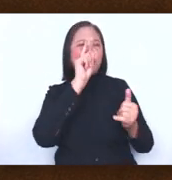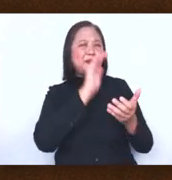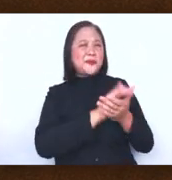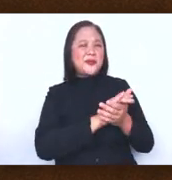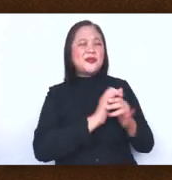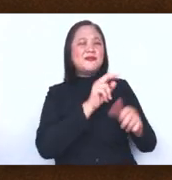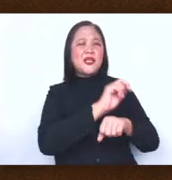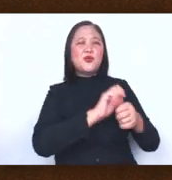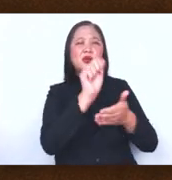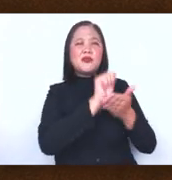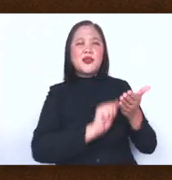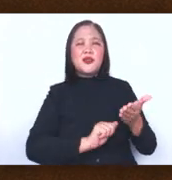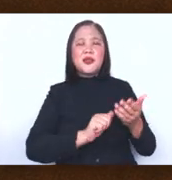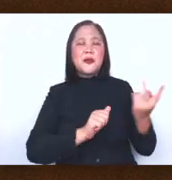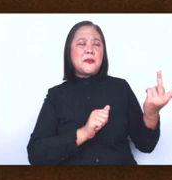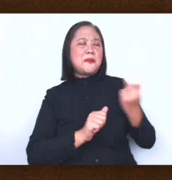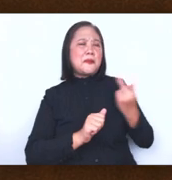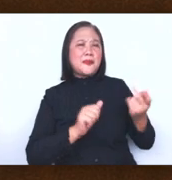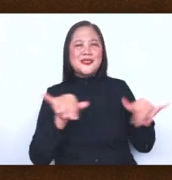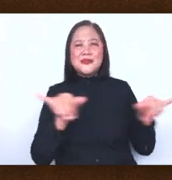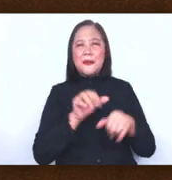kaming magiging mito.